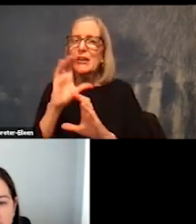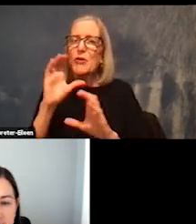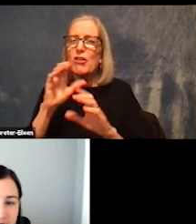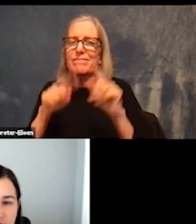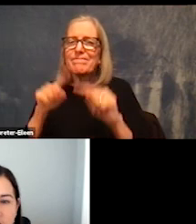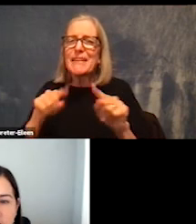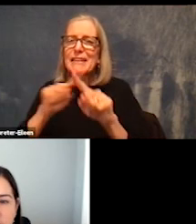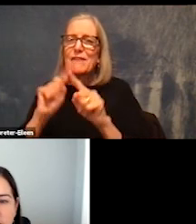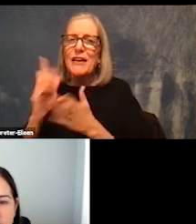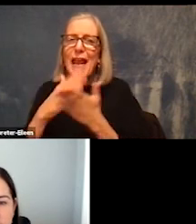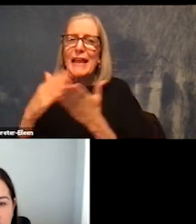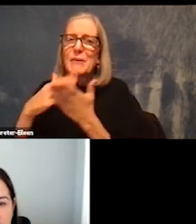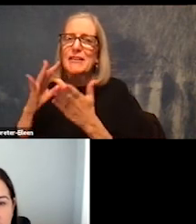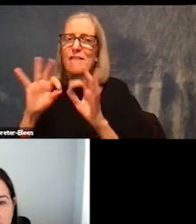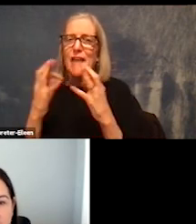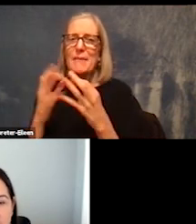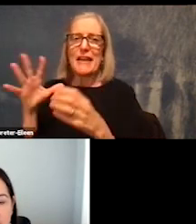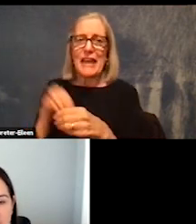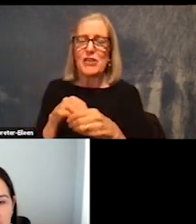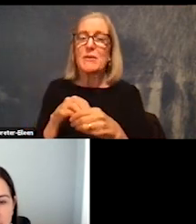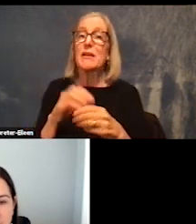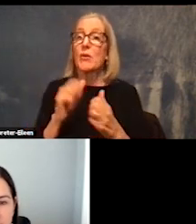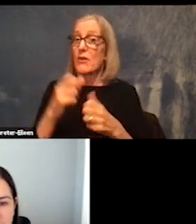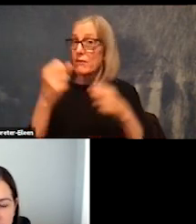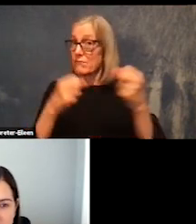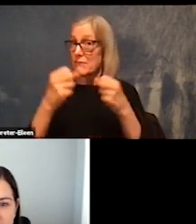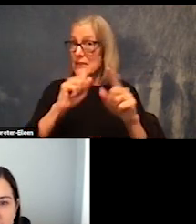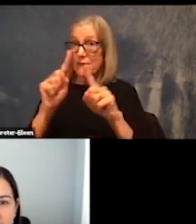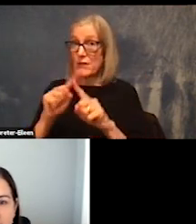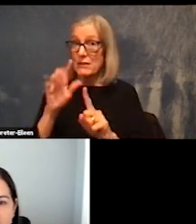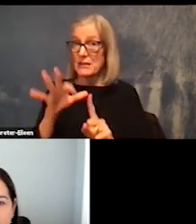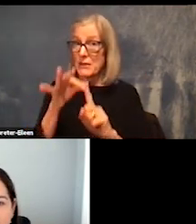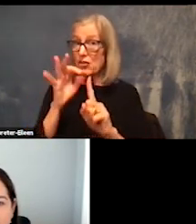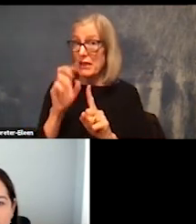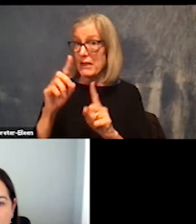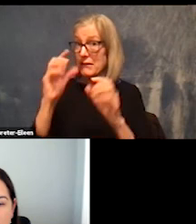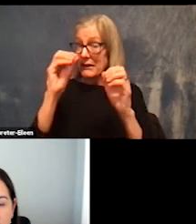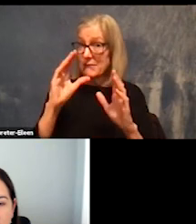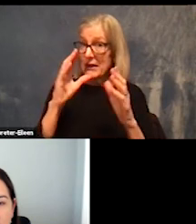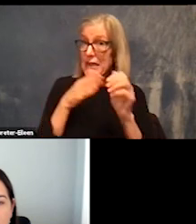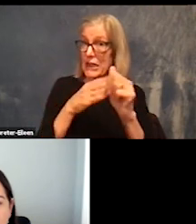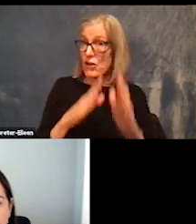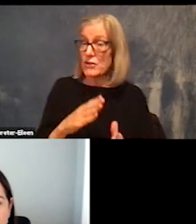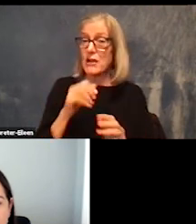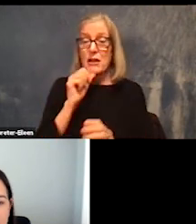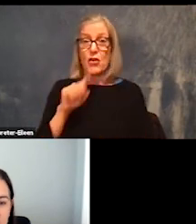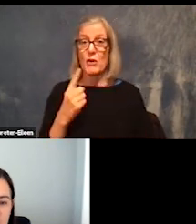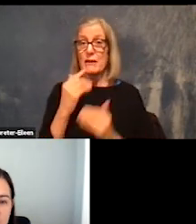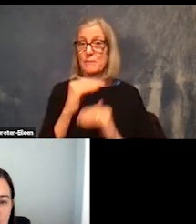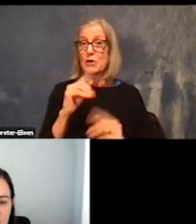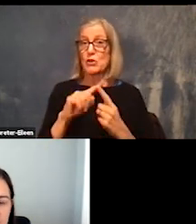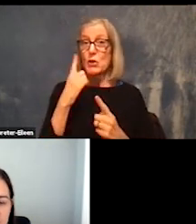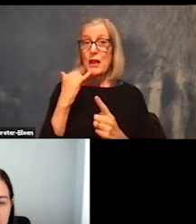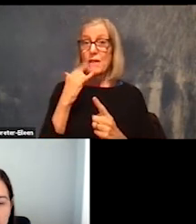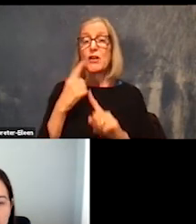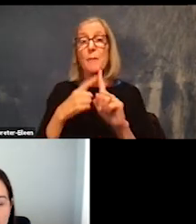in some leaders with knowledge on the topic from not just California, but other states Through our statewide work, we have been gathering